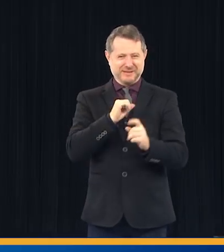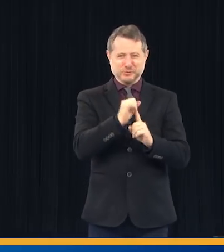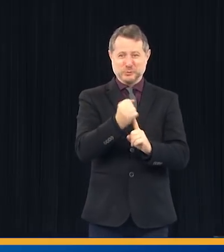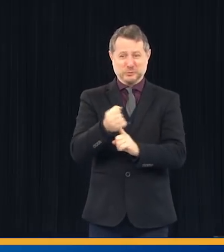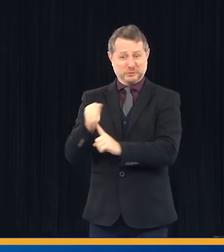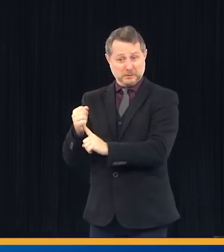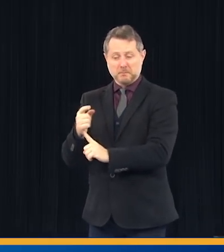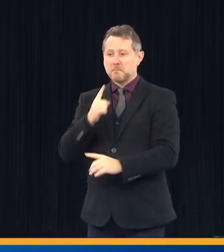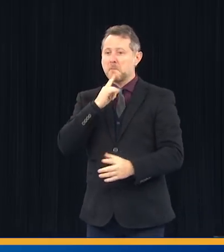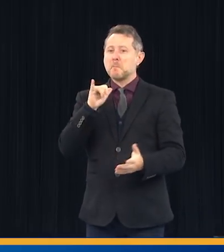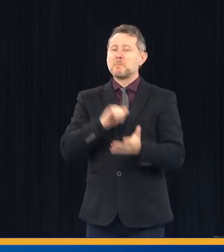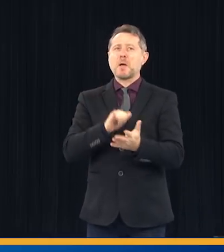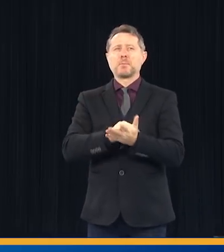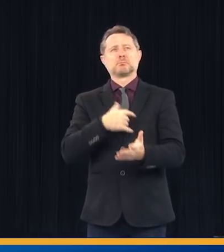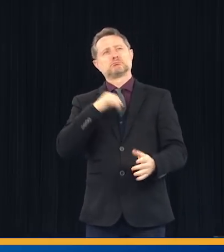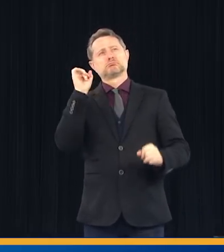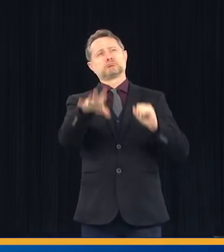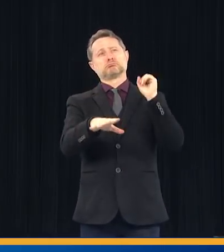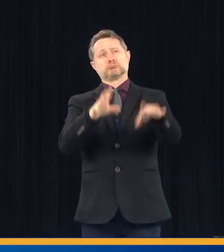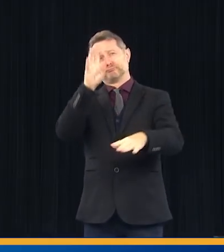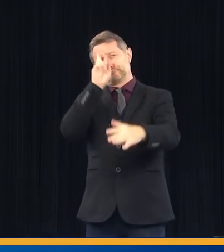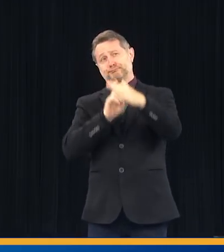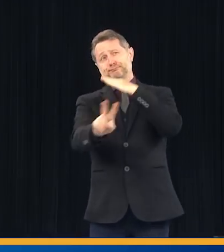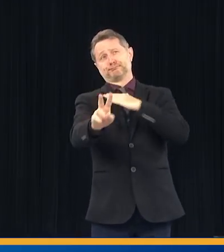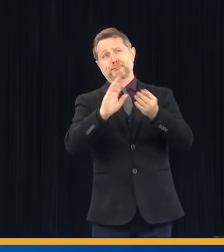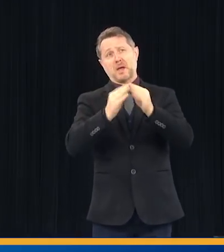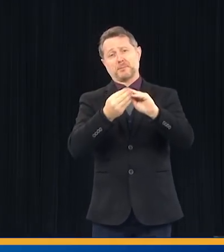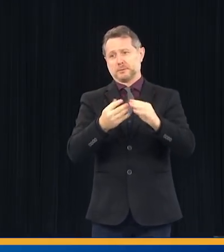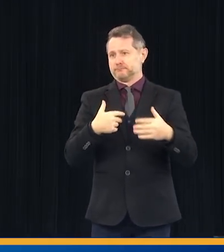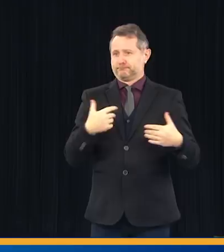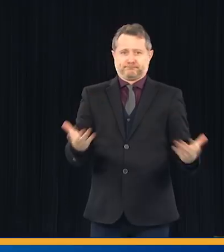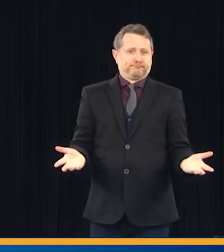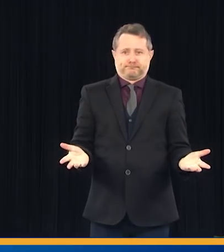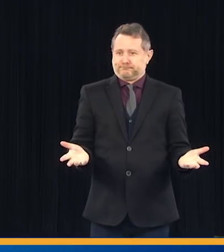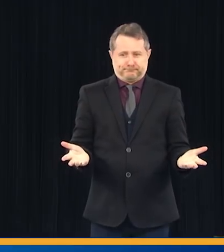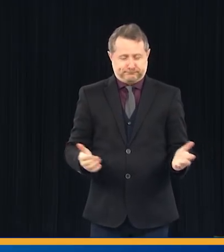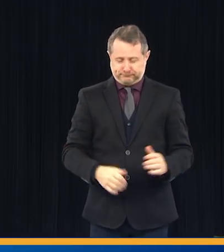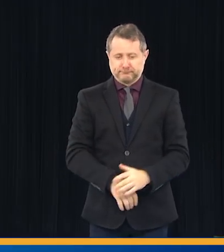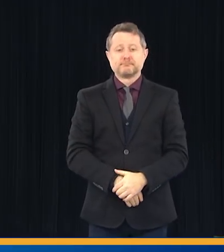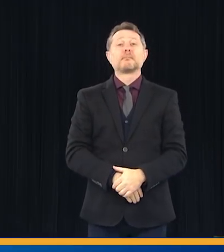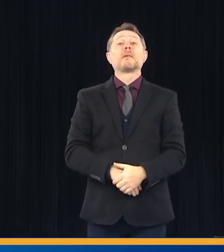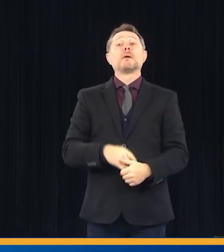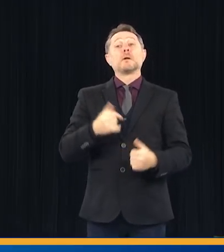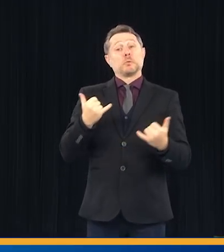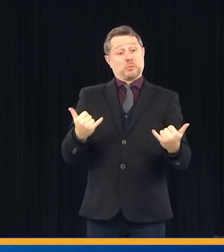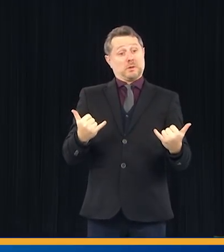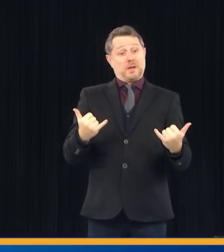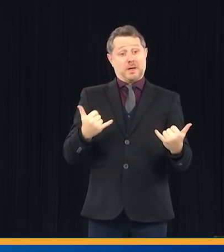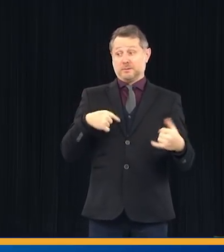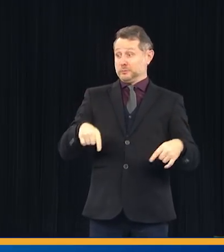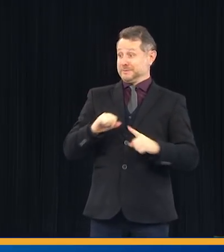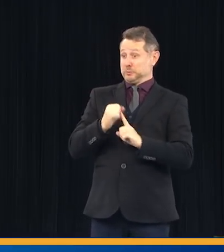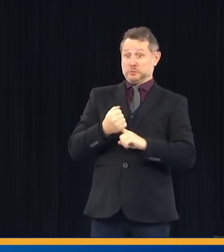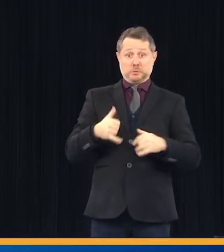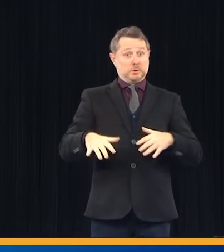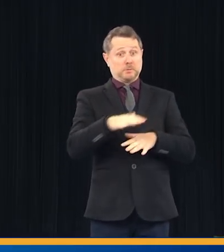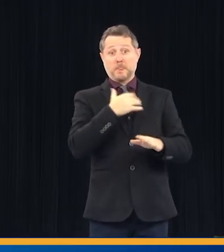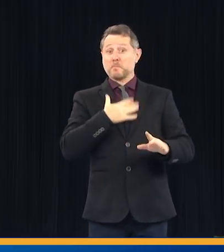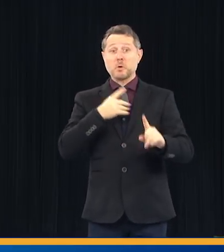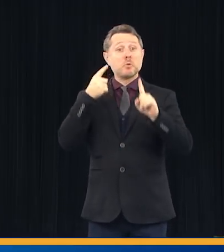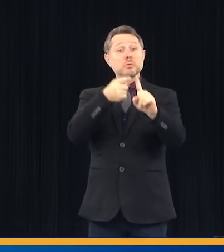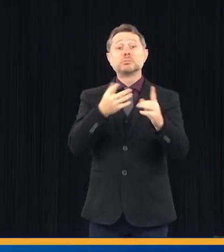never anticipate. And in this situation, it is about a ventilator.